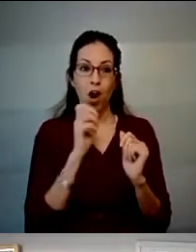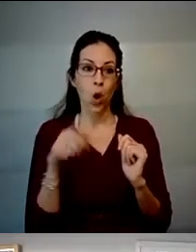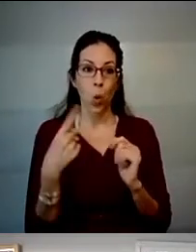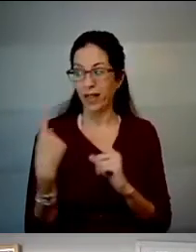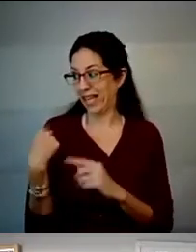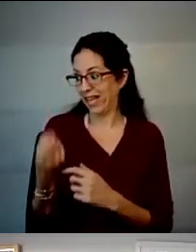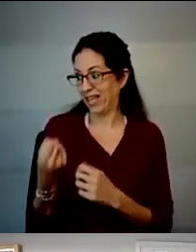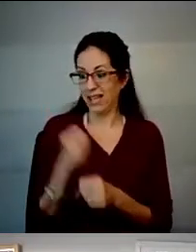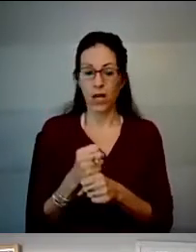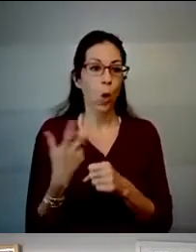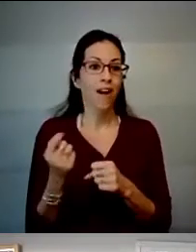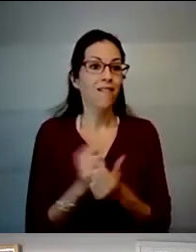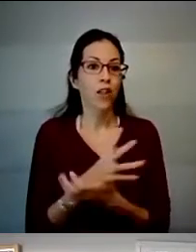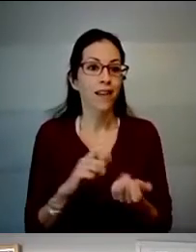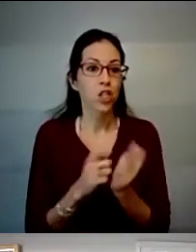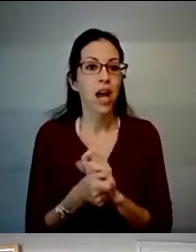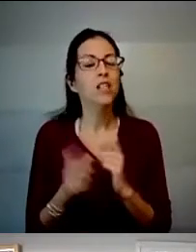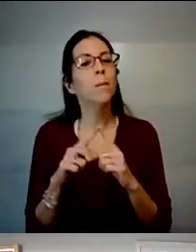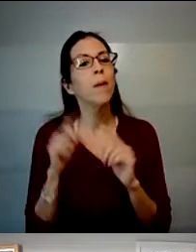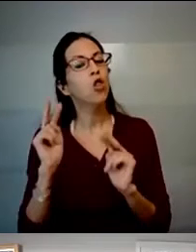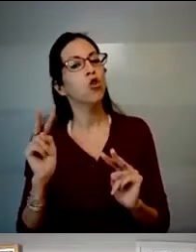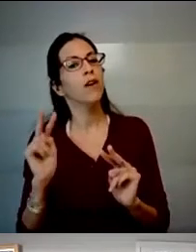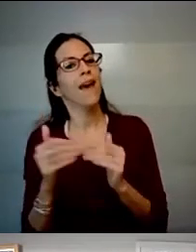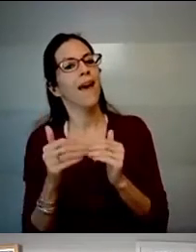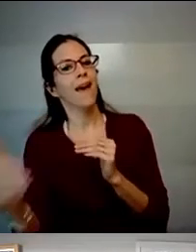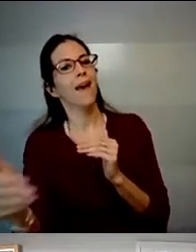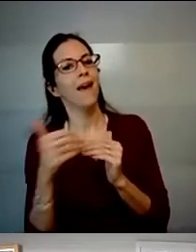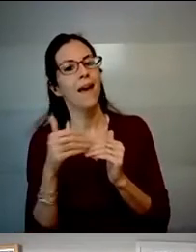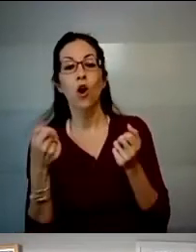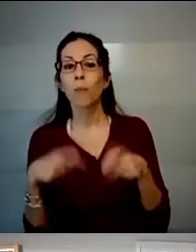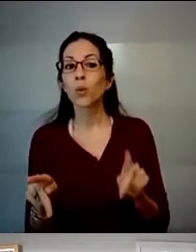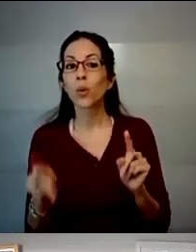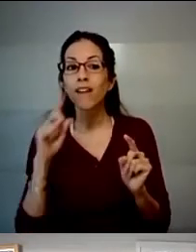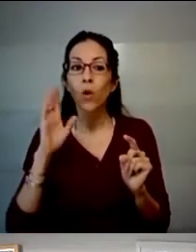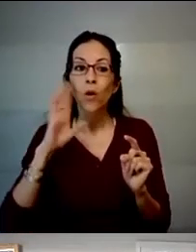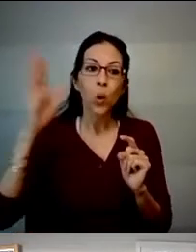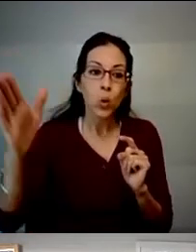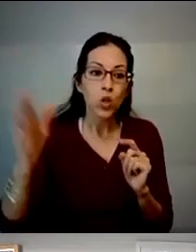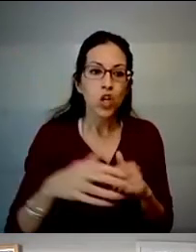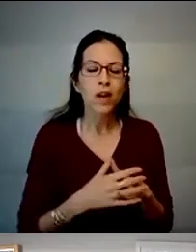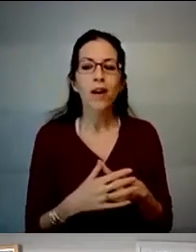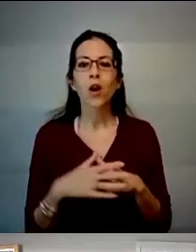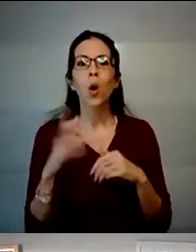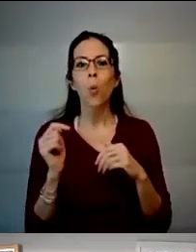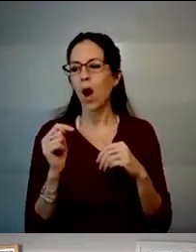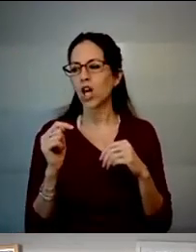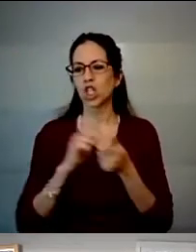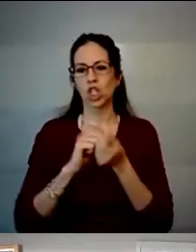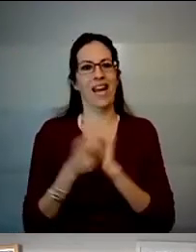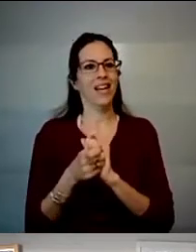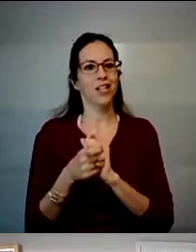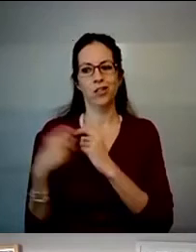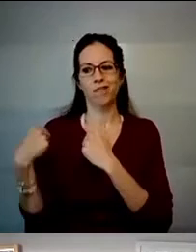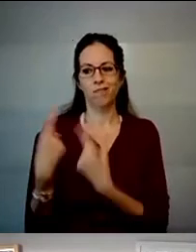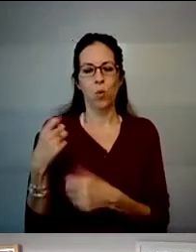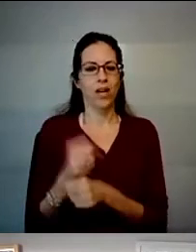ahead and, you know, the opportunities going forward and changes from the past year that will stick. So I want